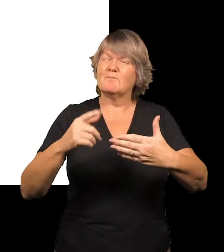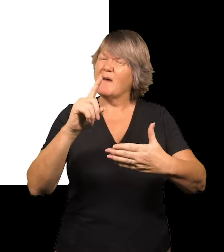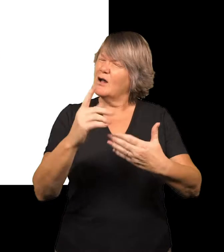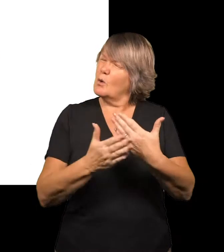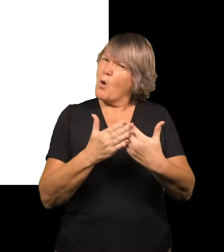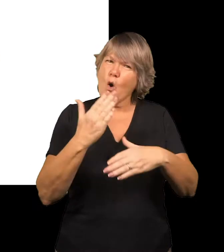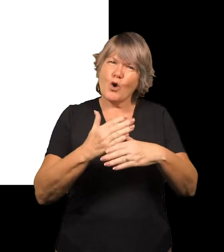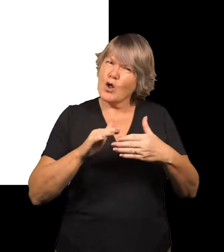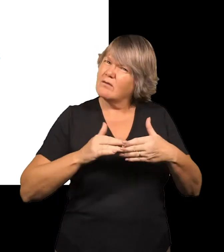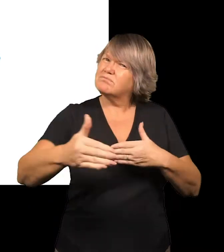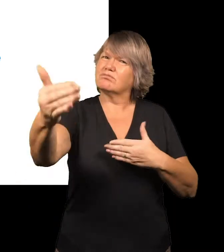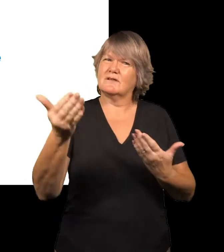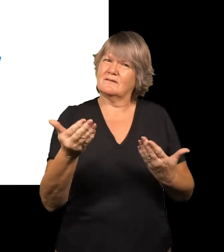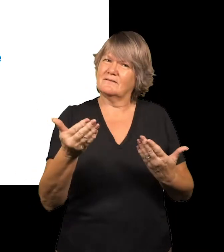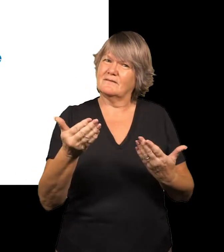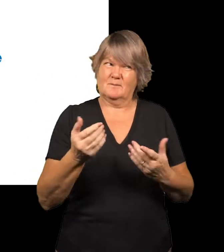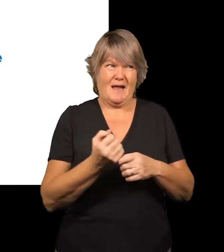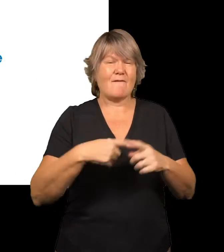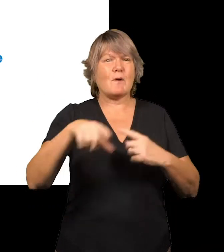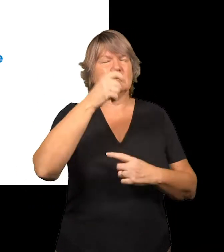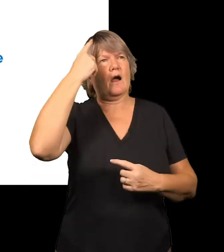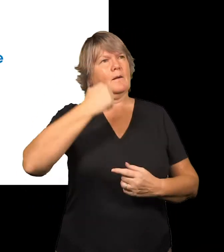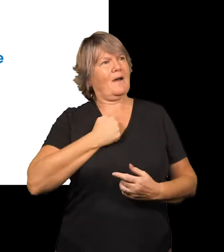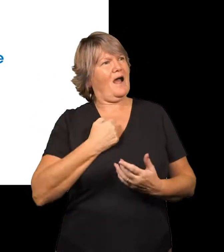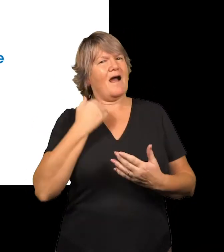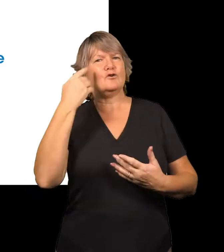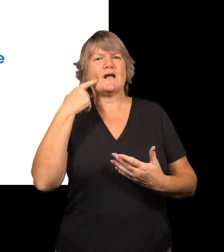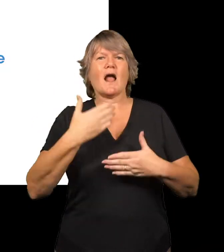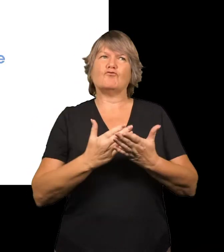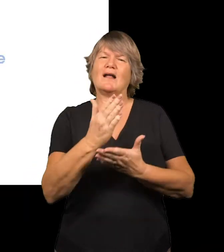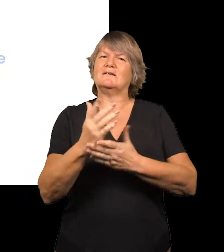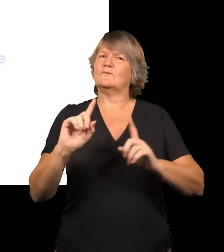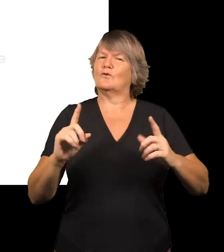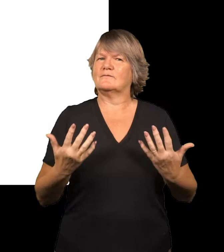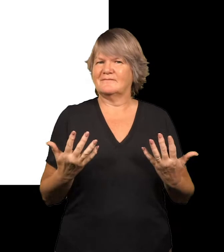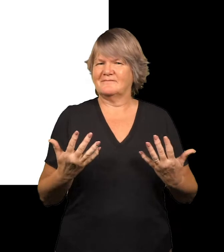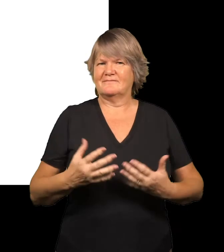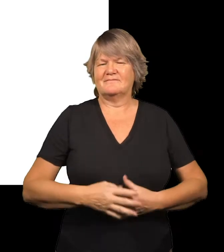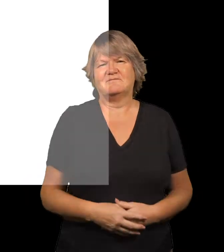a long way to go to realise everyone's rights in everyday life.